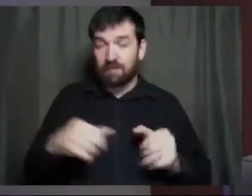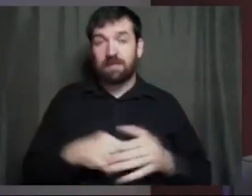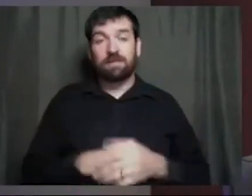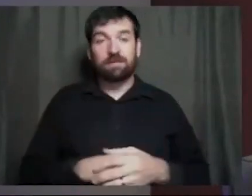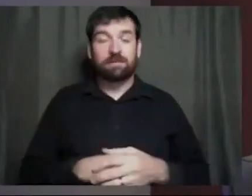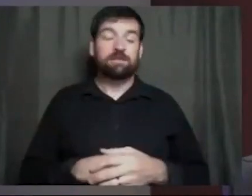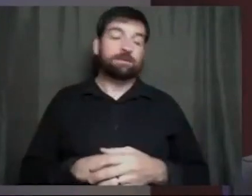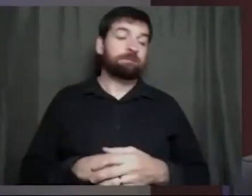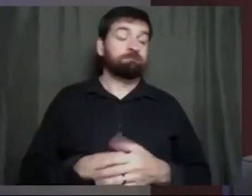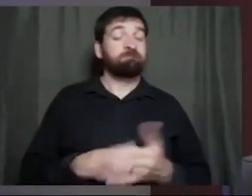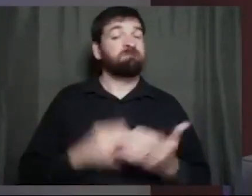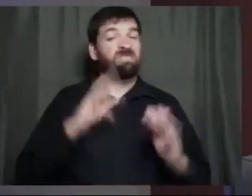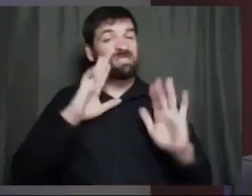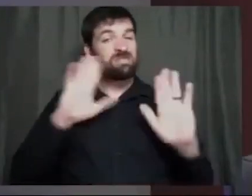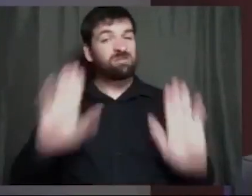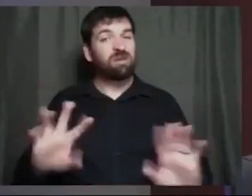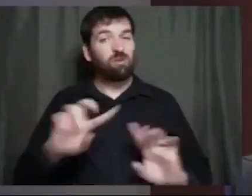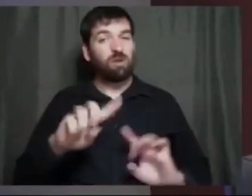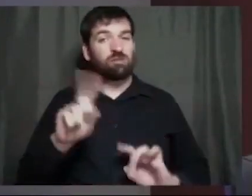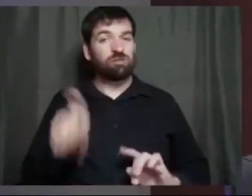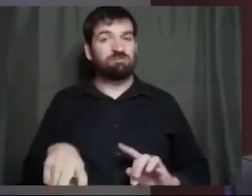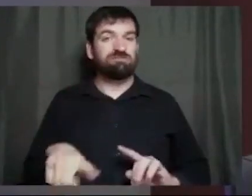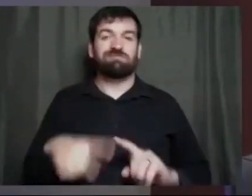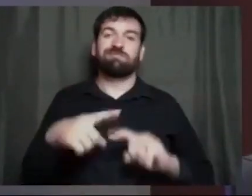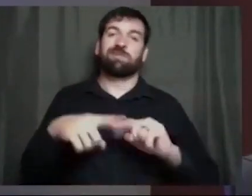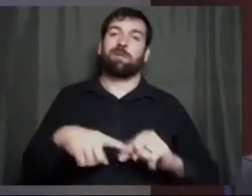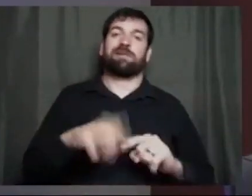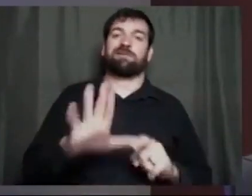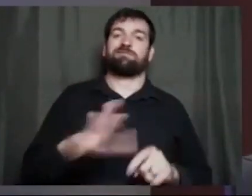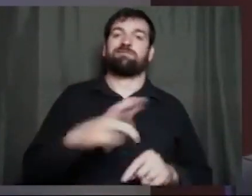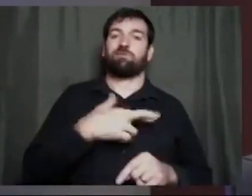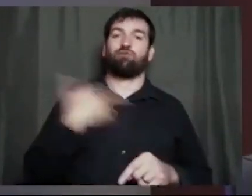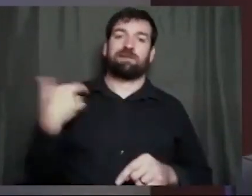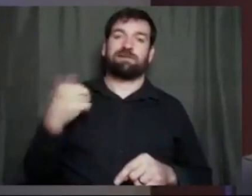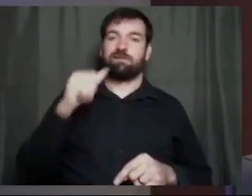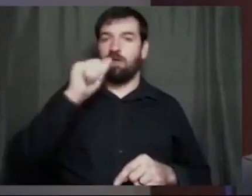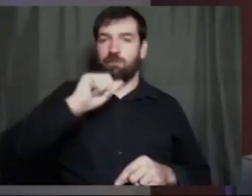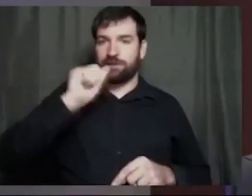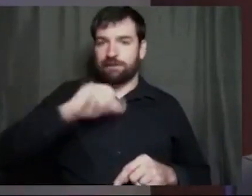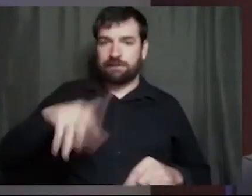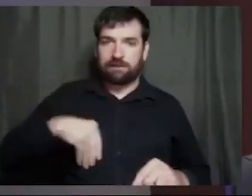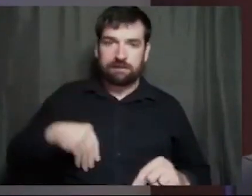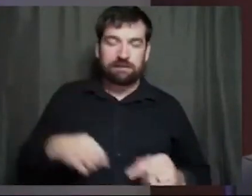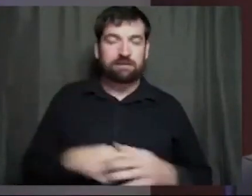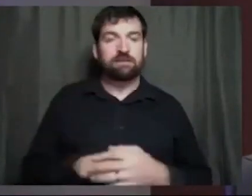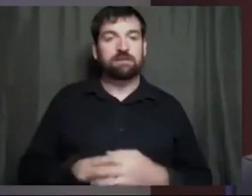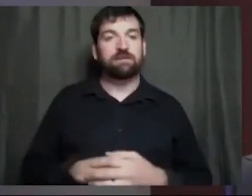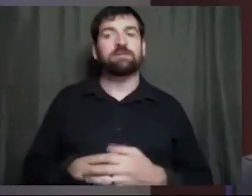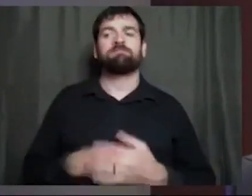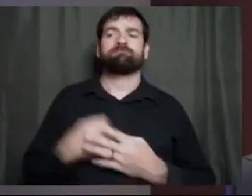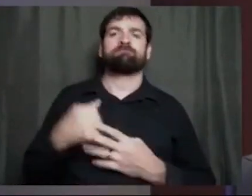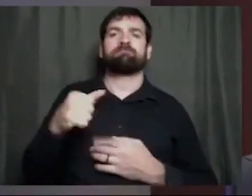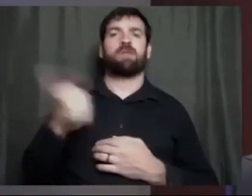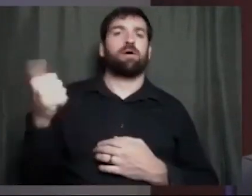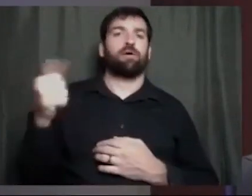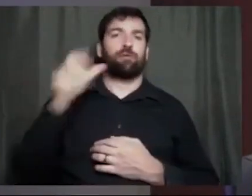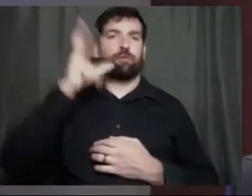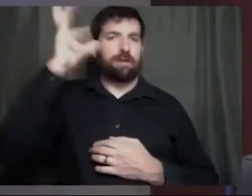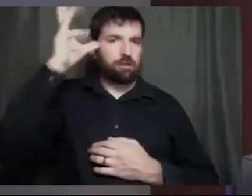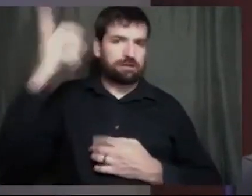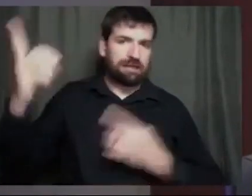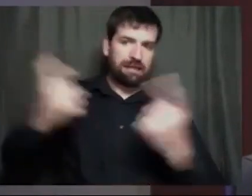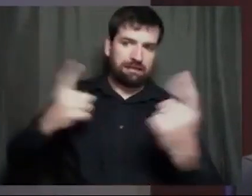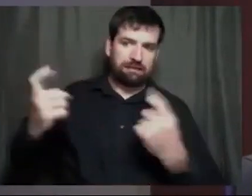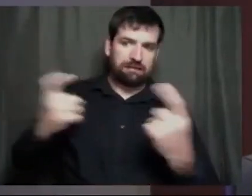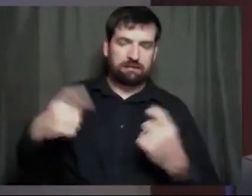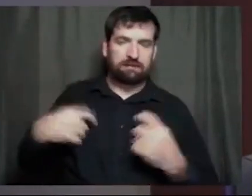question, and it really gets down to your risk tolerance level. So, when I've been asked this by other parents, what I've encouraged them to do is get with their